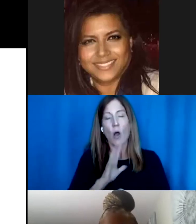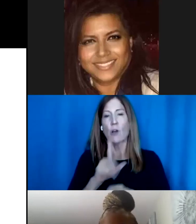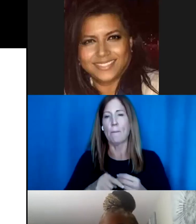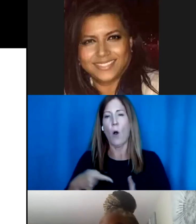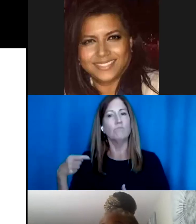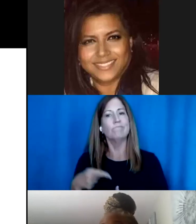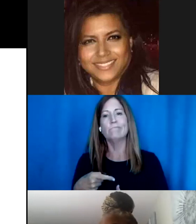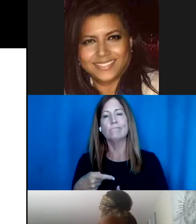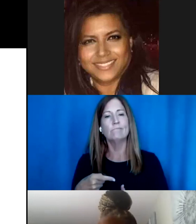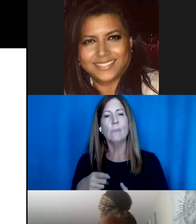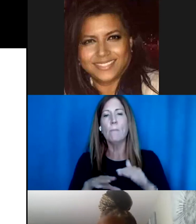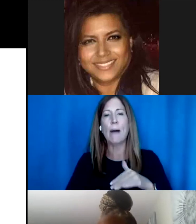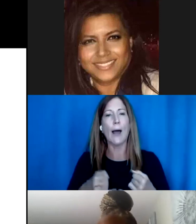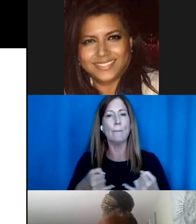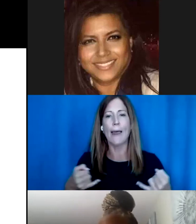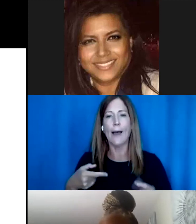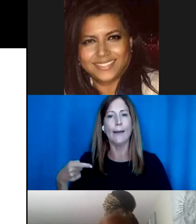There are ROI